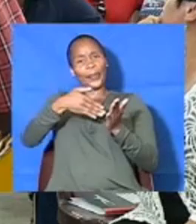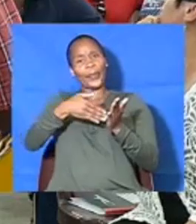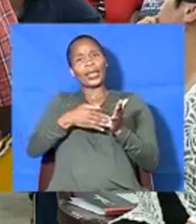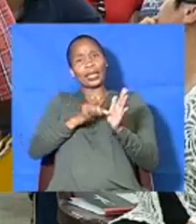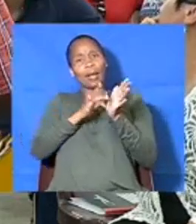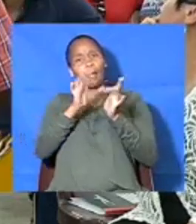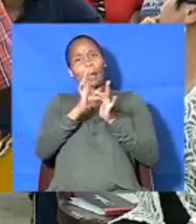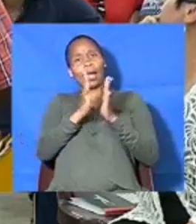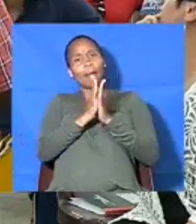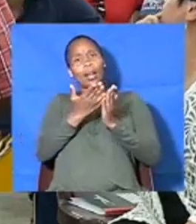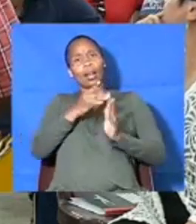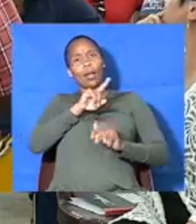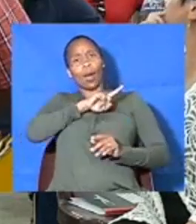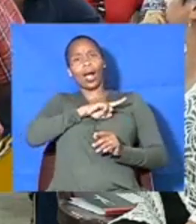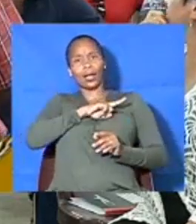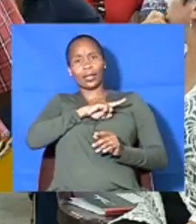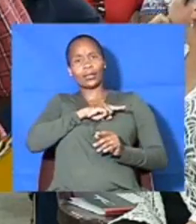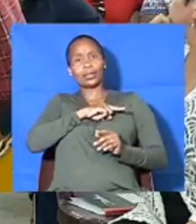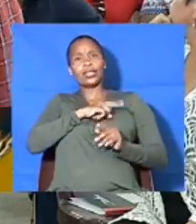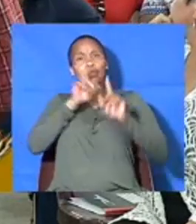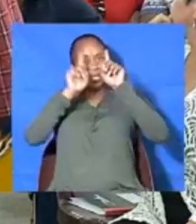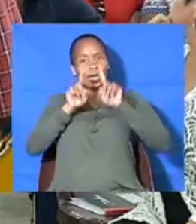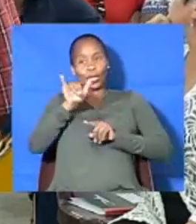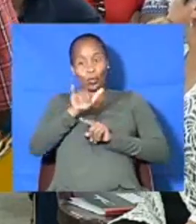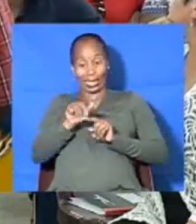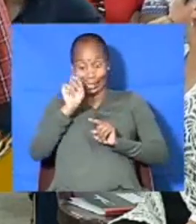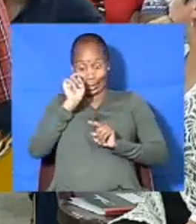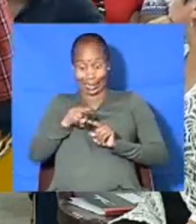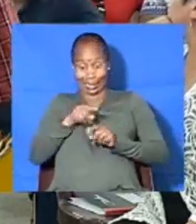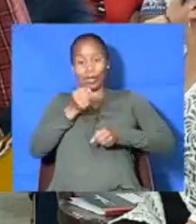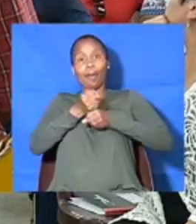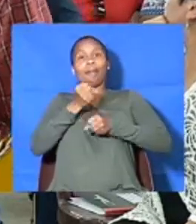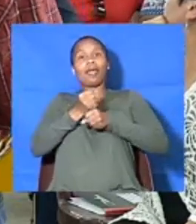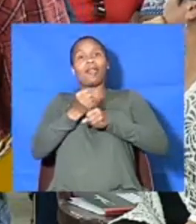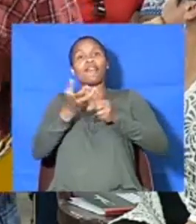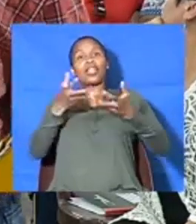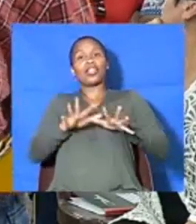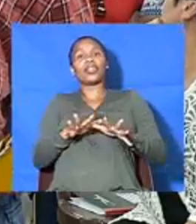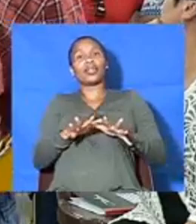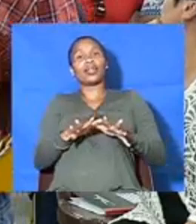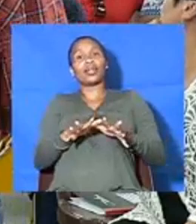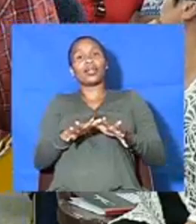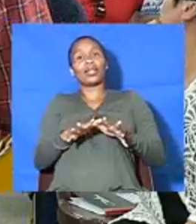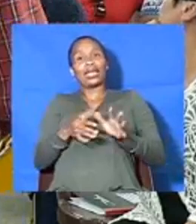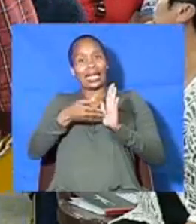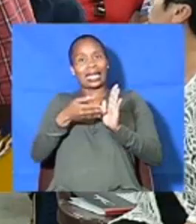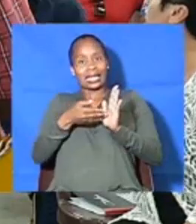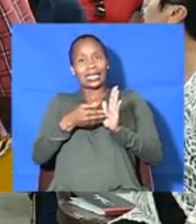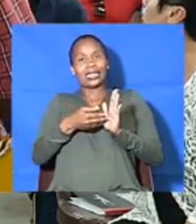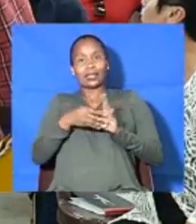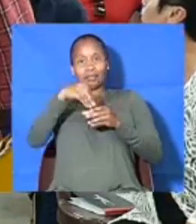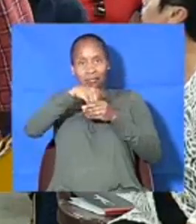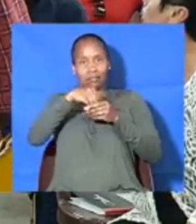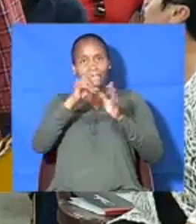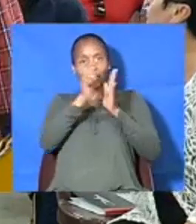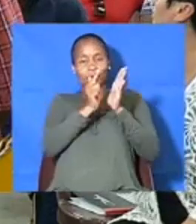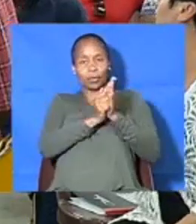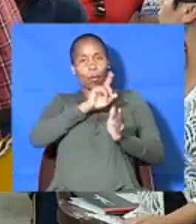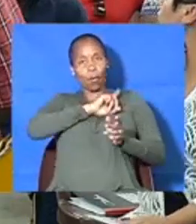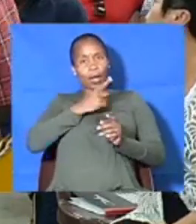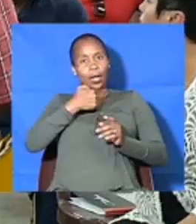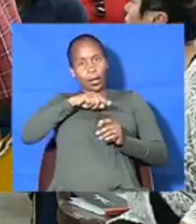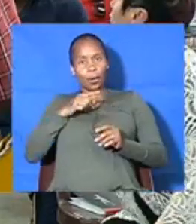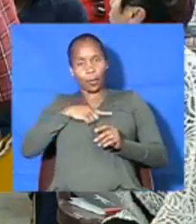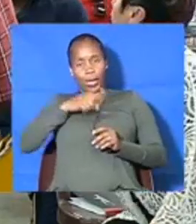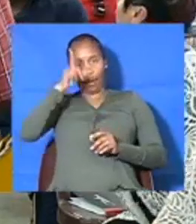David Mukhanya. As I'm known in Linyenye. Ke belegetswe ona mo Molinyenye. I was born here